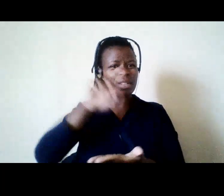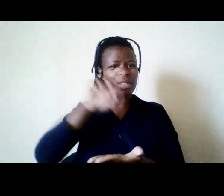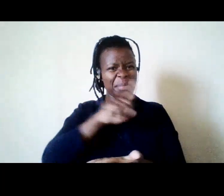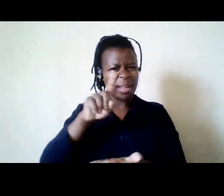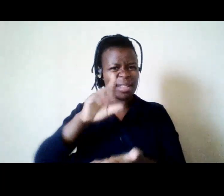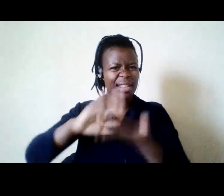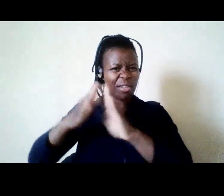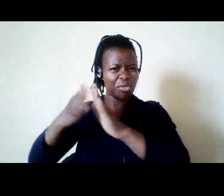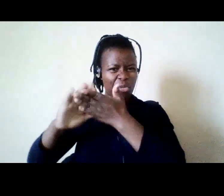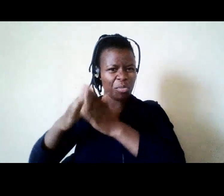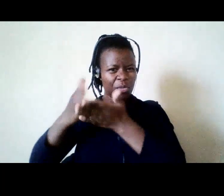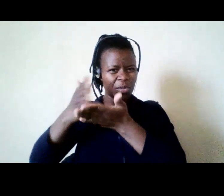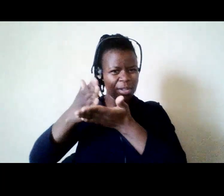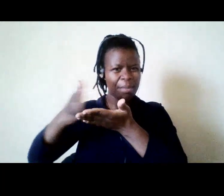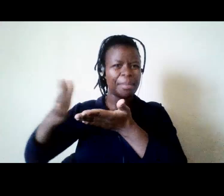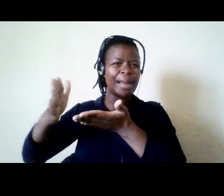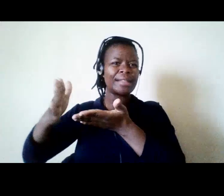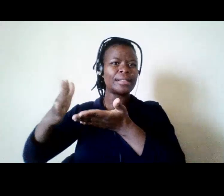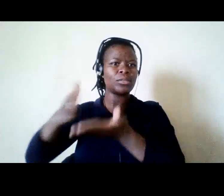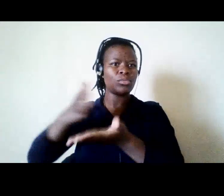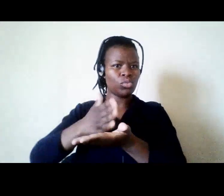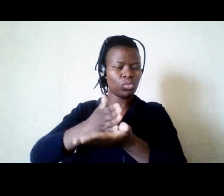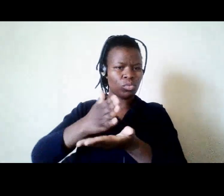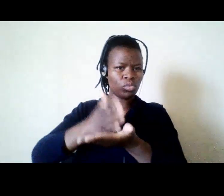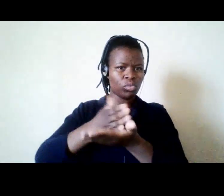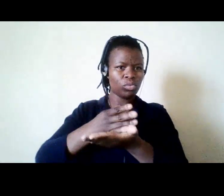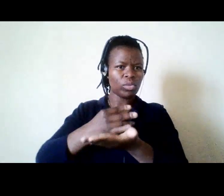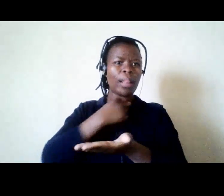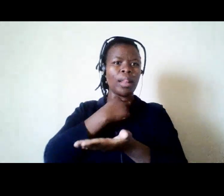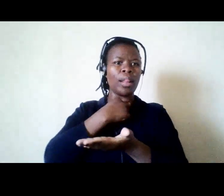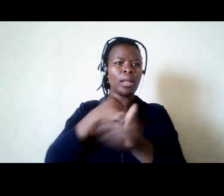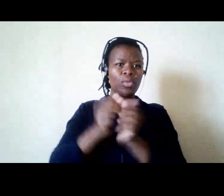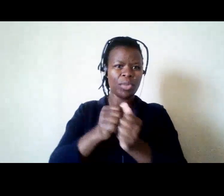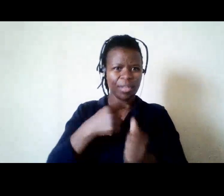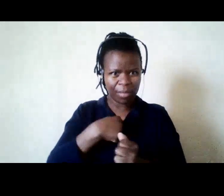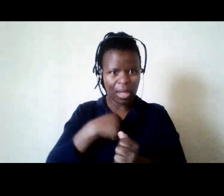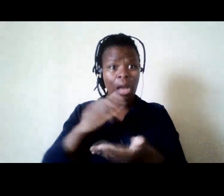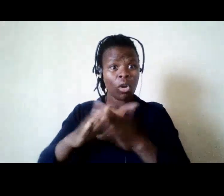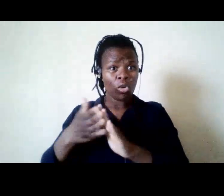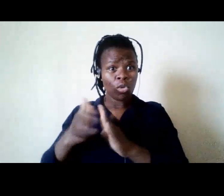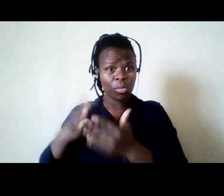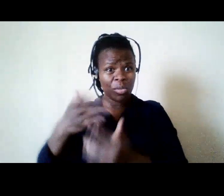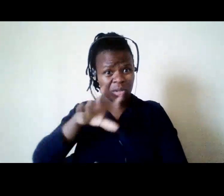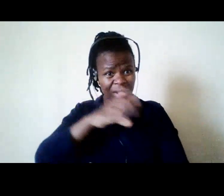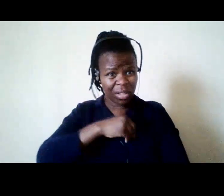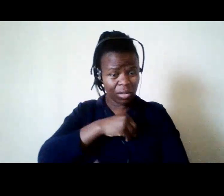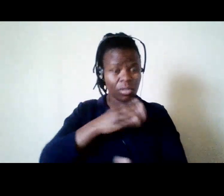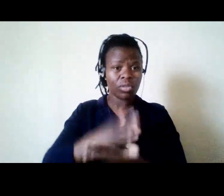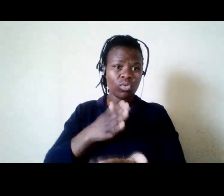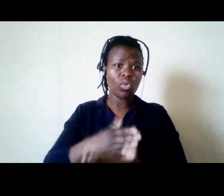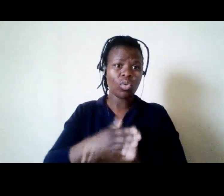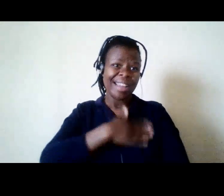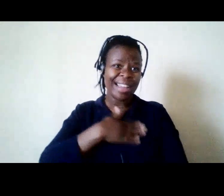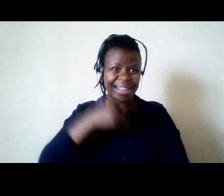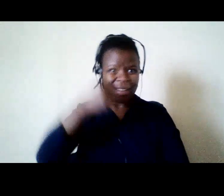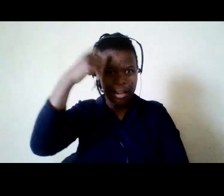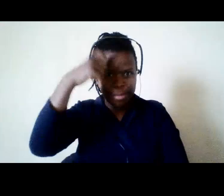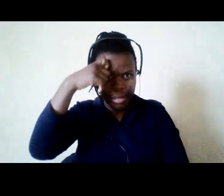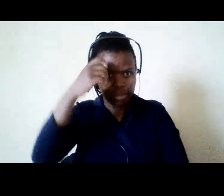community part, it really stuck with me. Our communities, although we like to believe that we are in